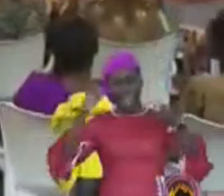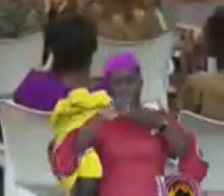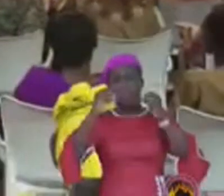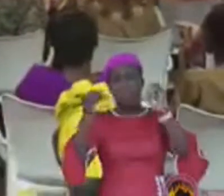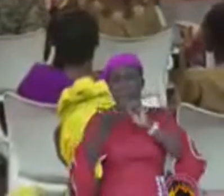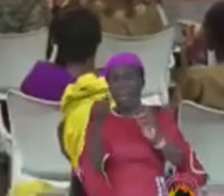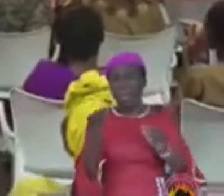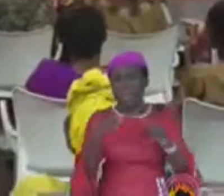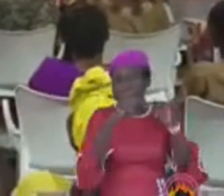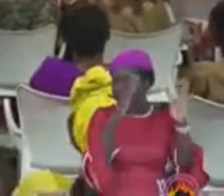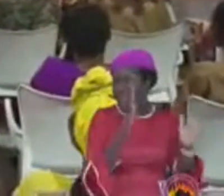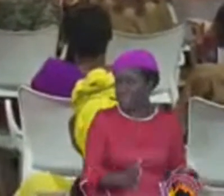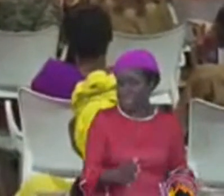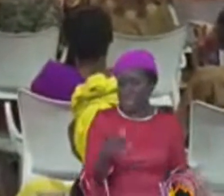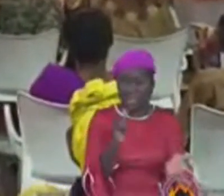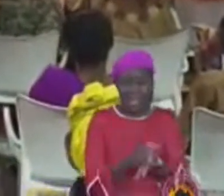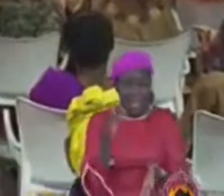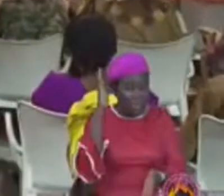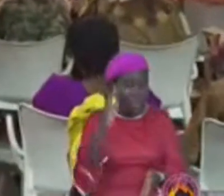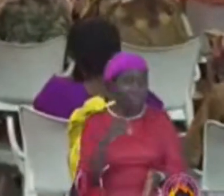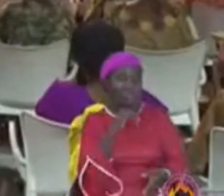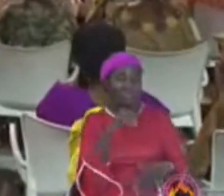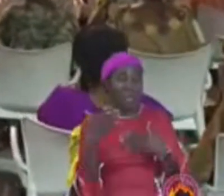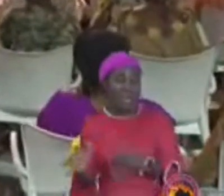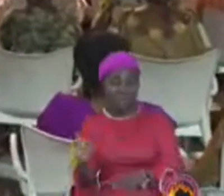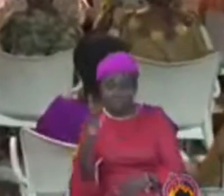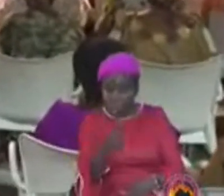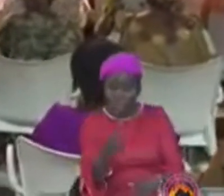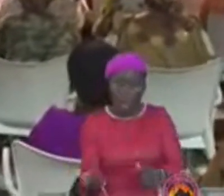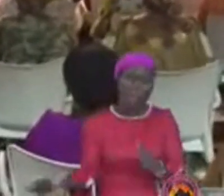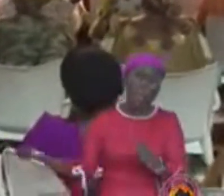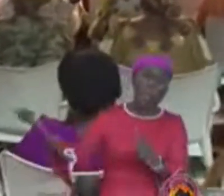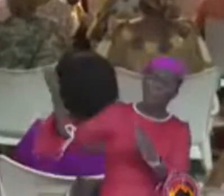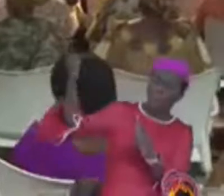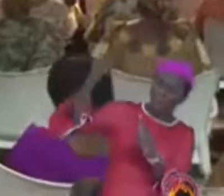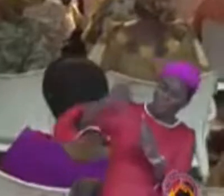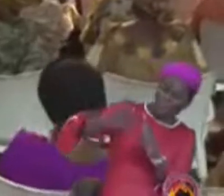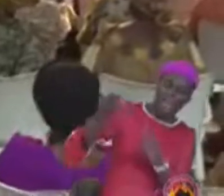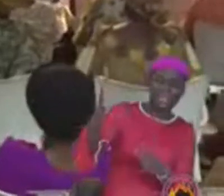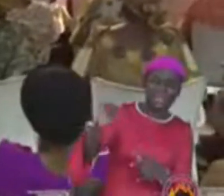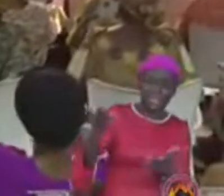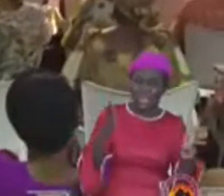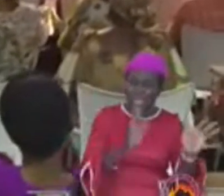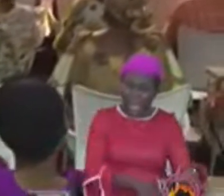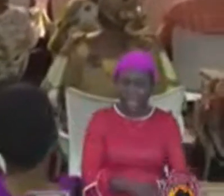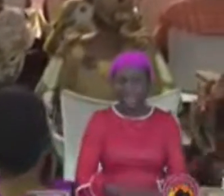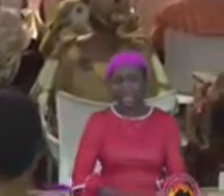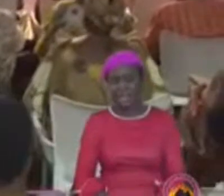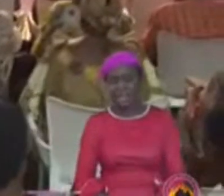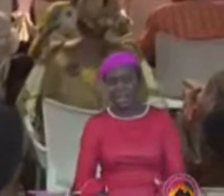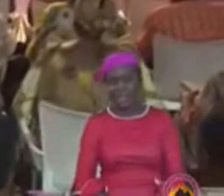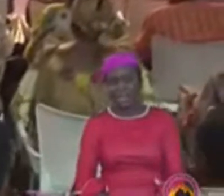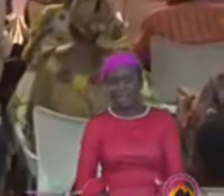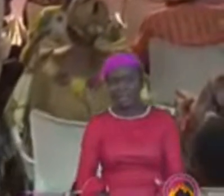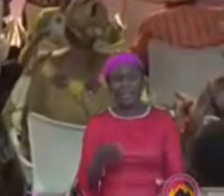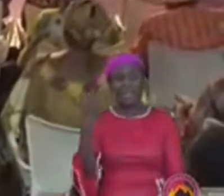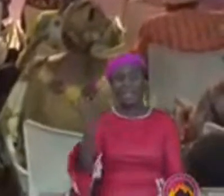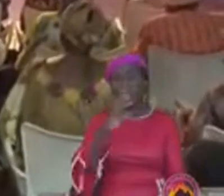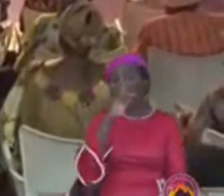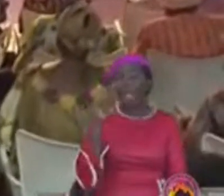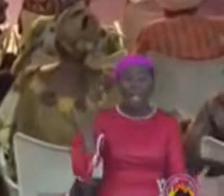that will not leave you unless they die. There are killing agents